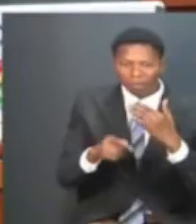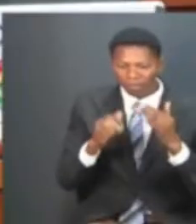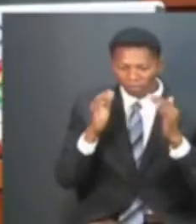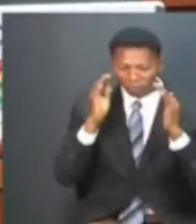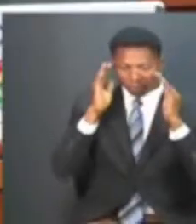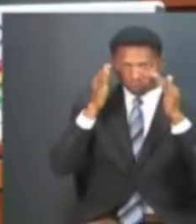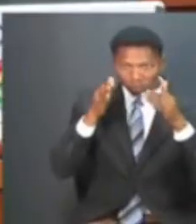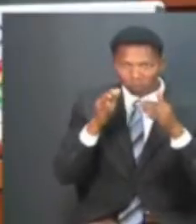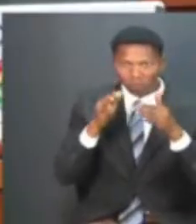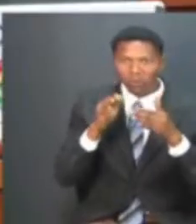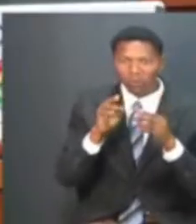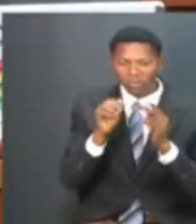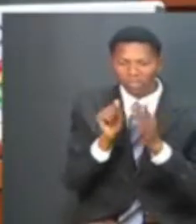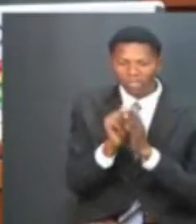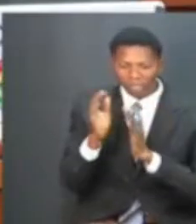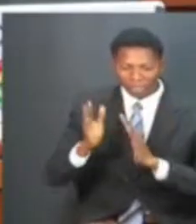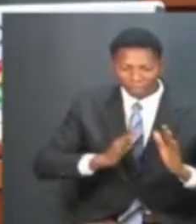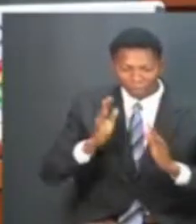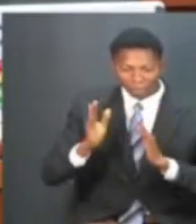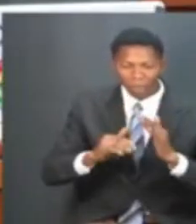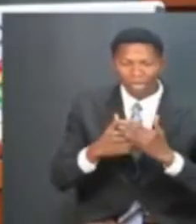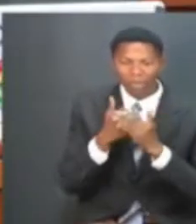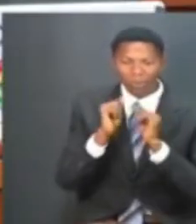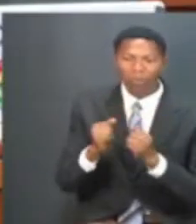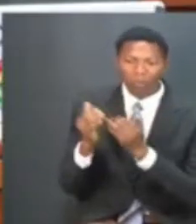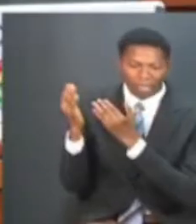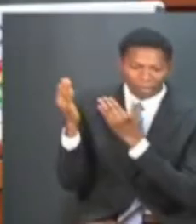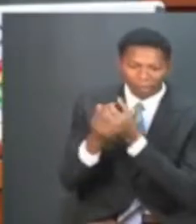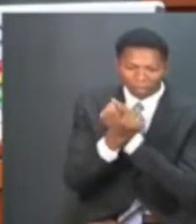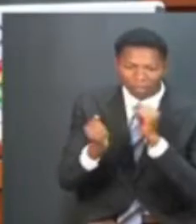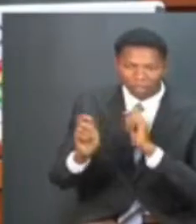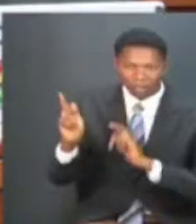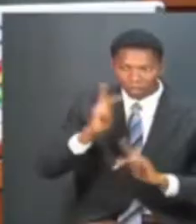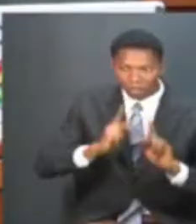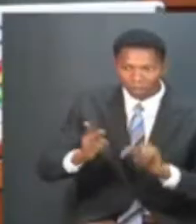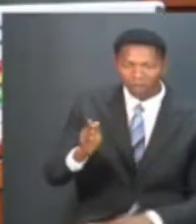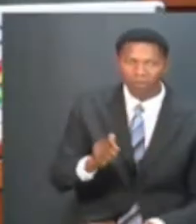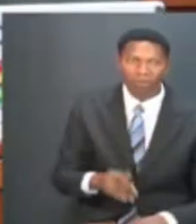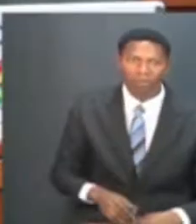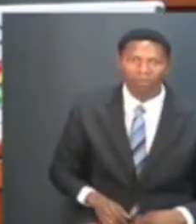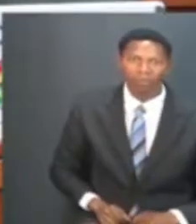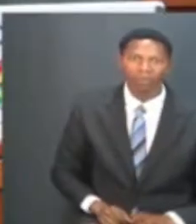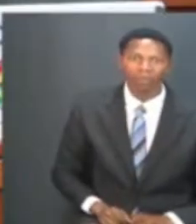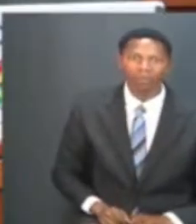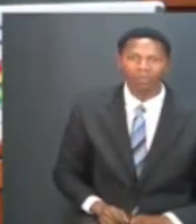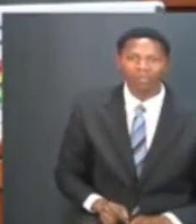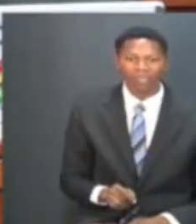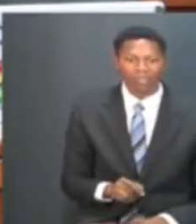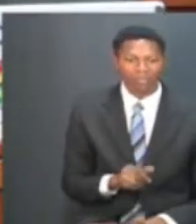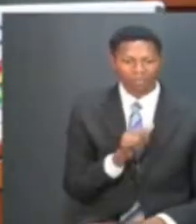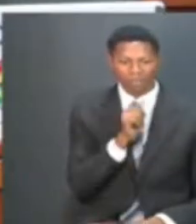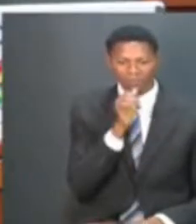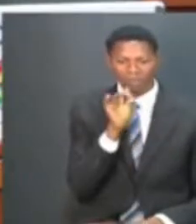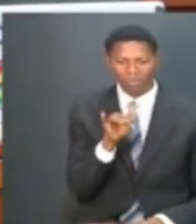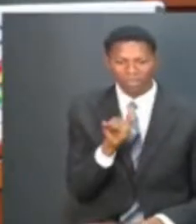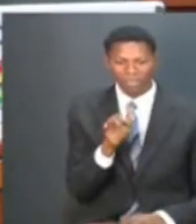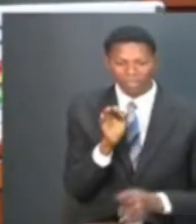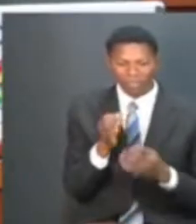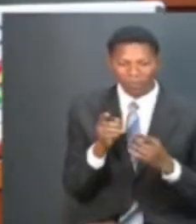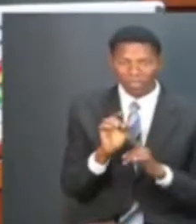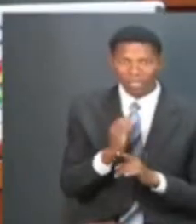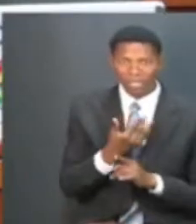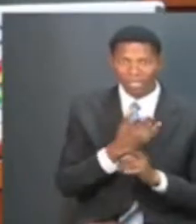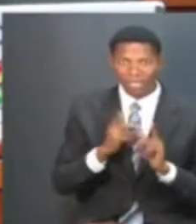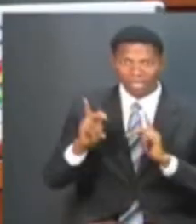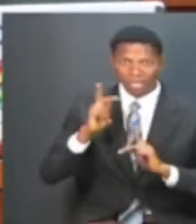efforts to look at how to bring relief to our people. It shouldn't be the case that when our people get on the boat to cross